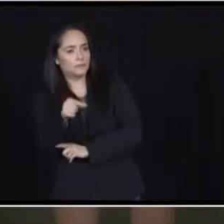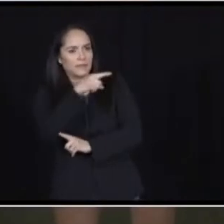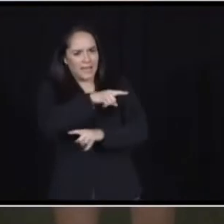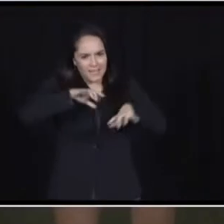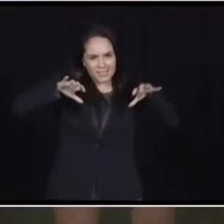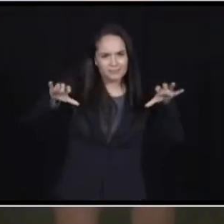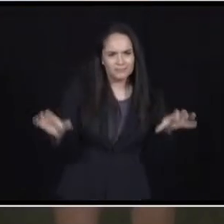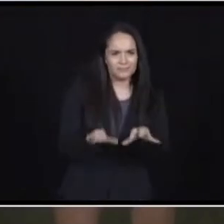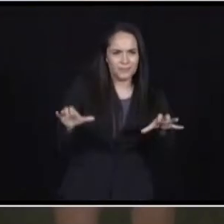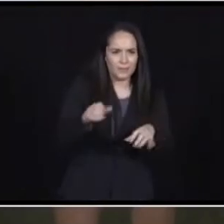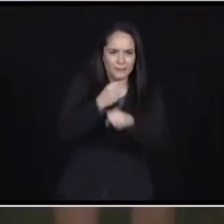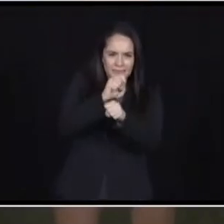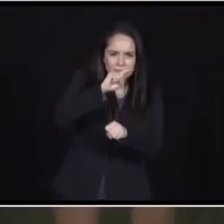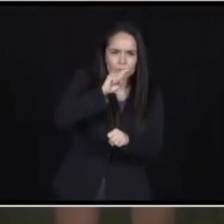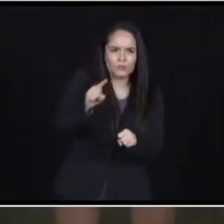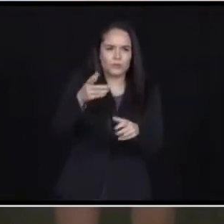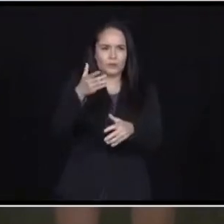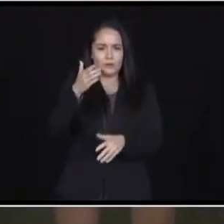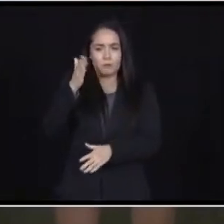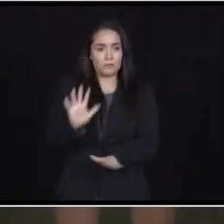all Ontarians. Thank you.